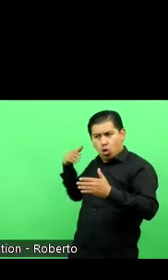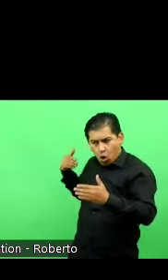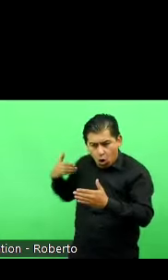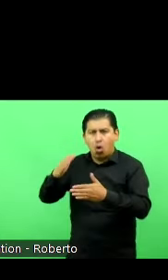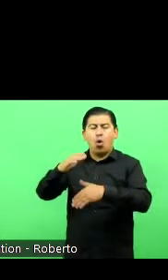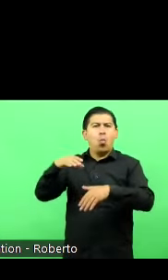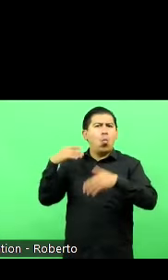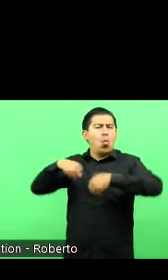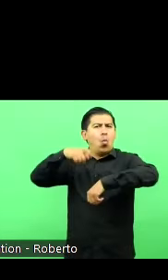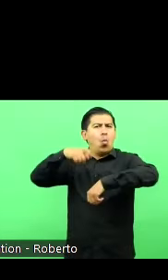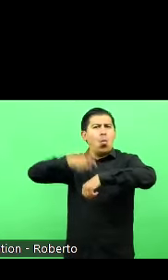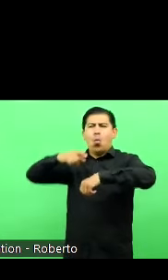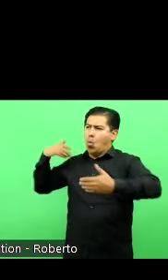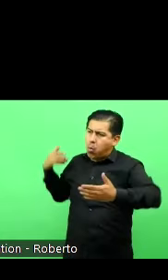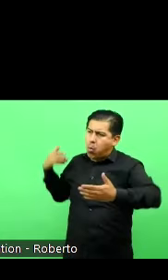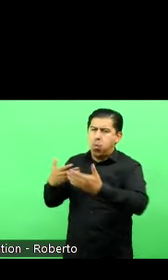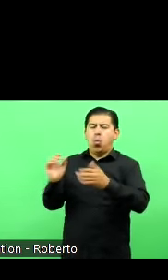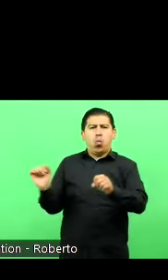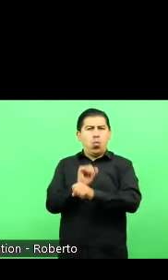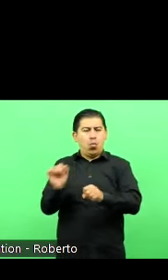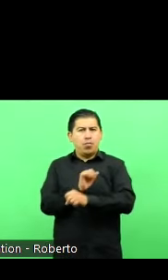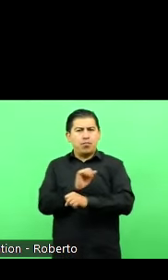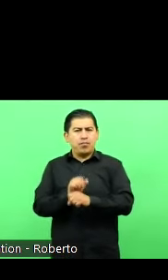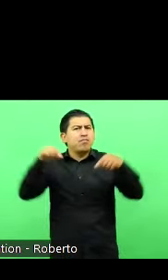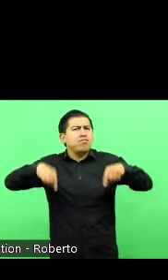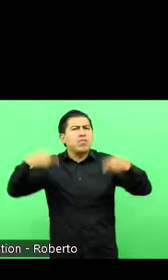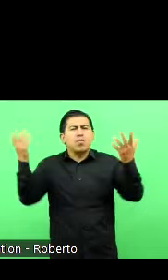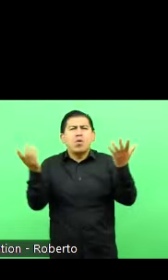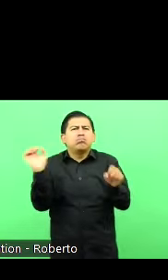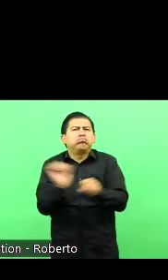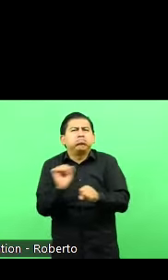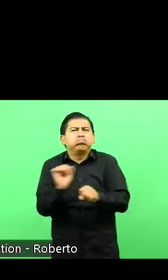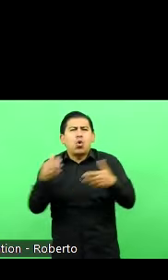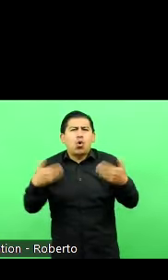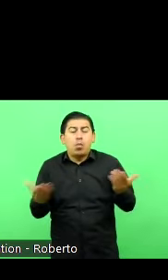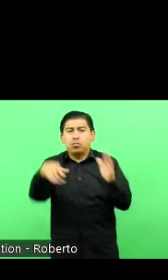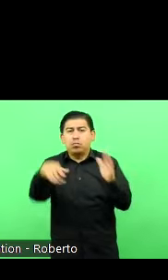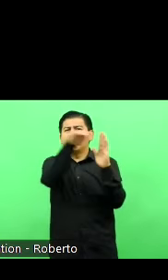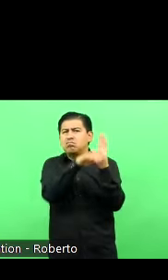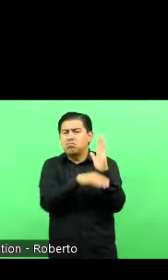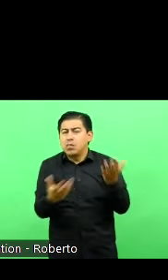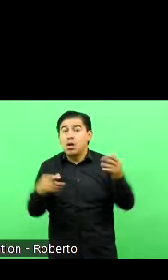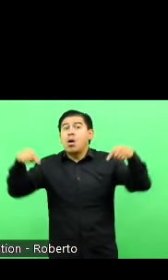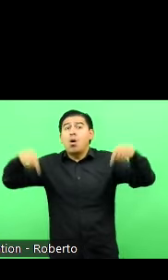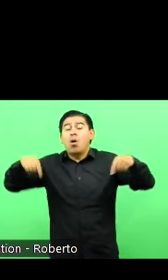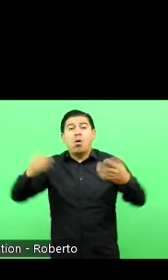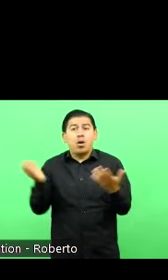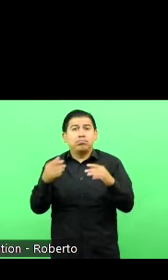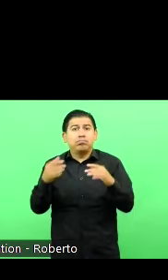South-South Cooperation, UNOSSC, and the importance of this training today as an illustration of what we strive to